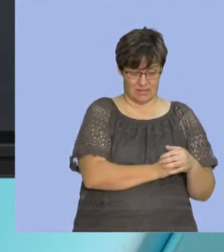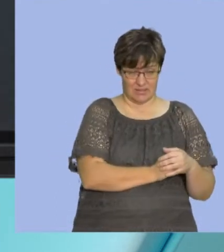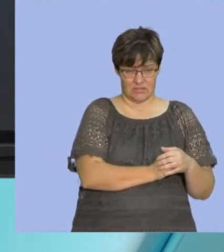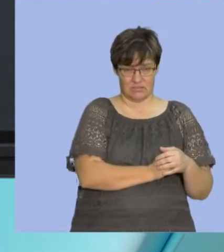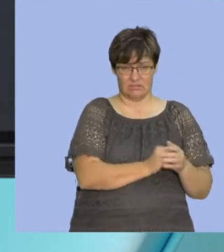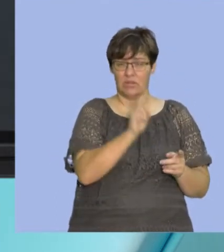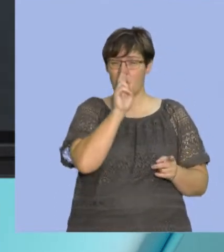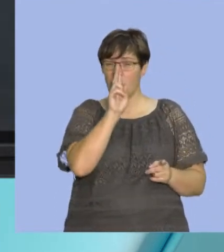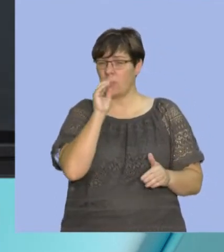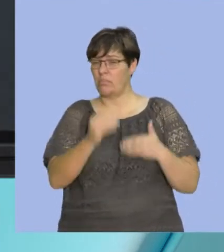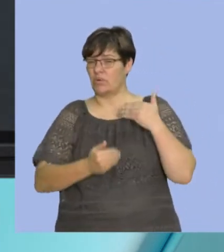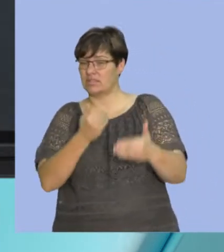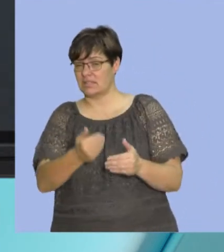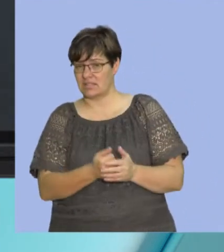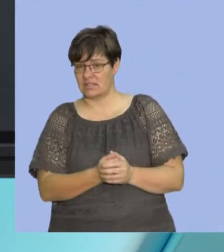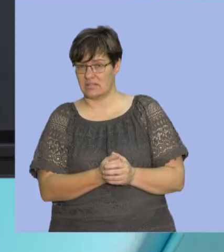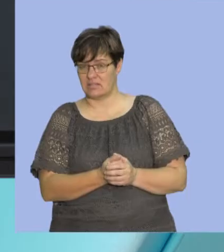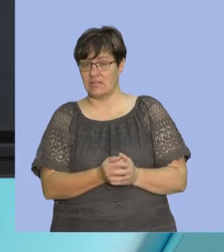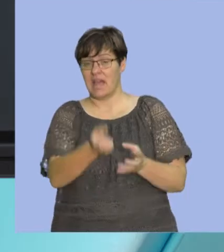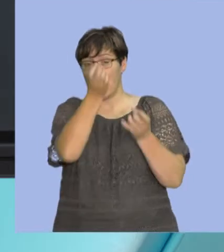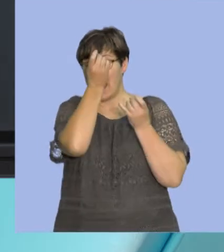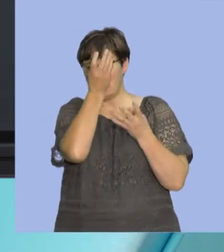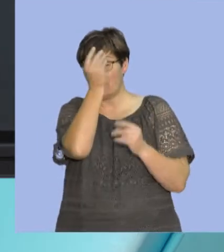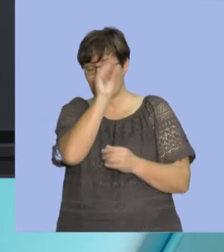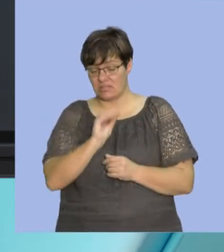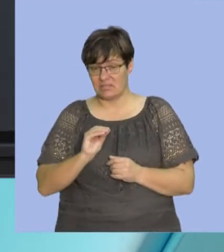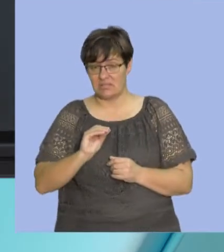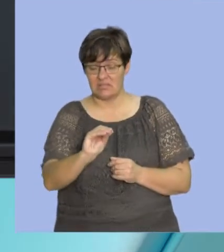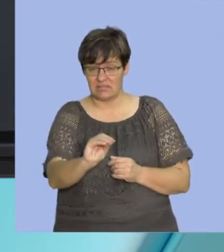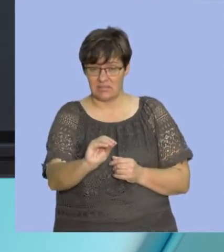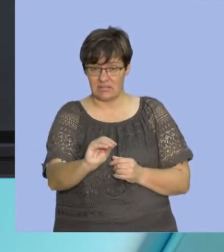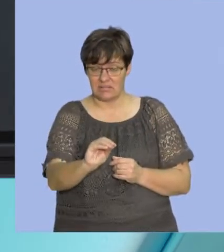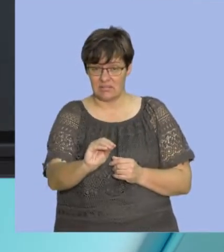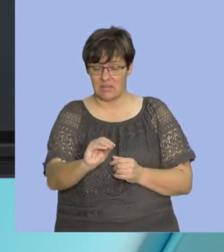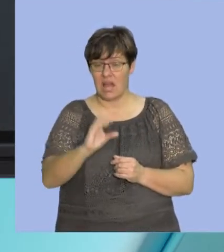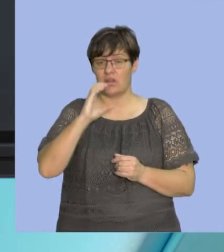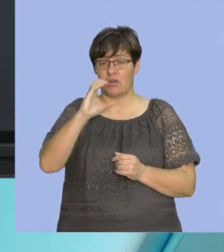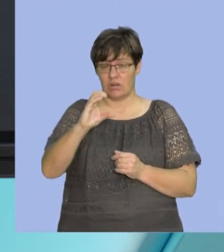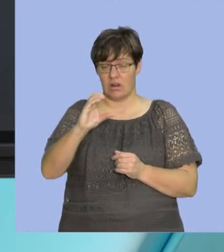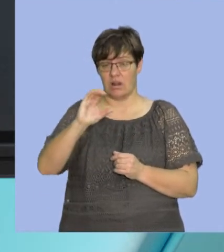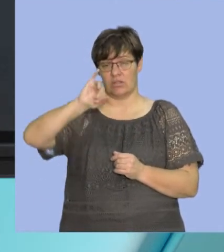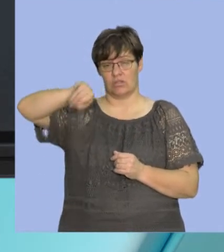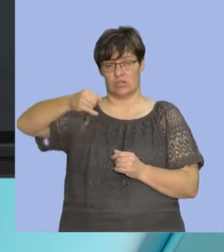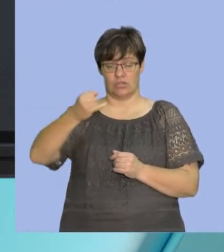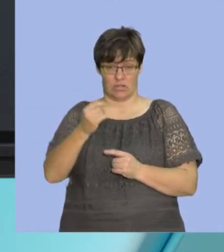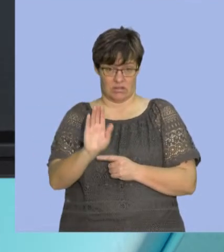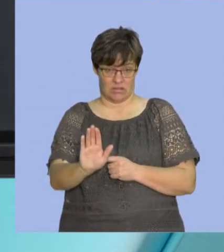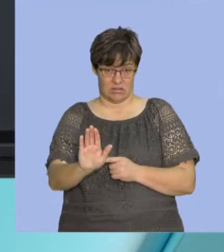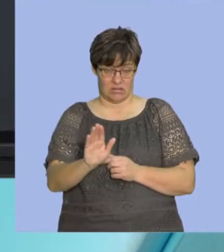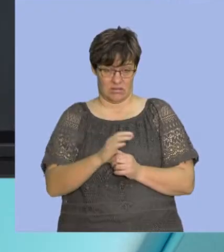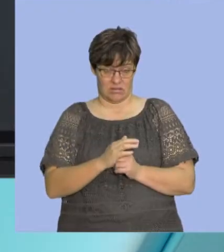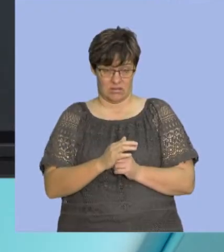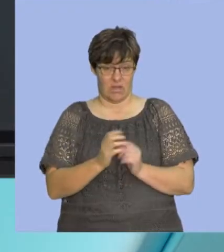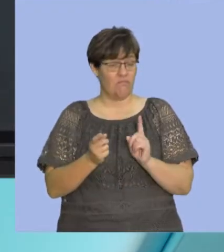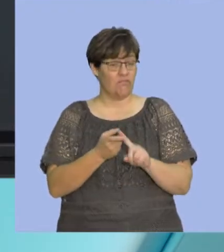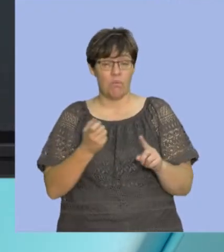Look at the process. You're going to enter this information into your creditors' journal.